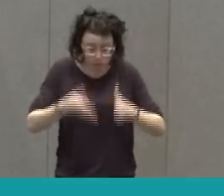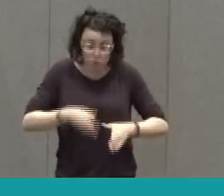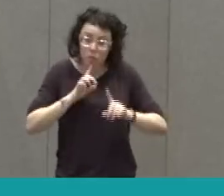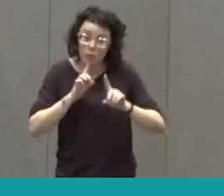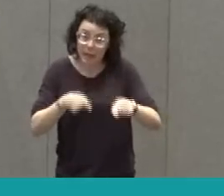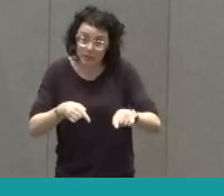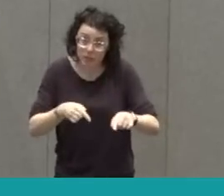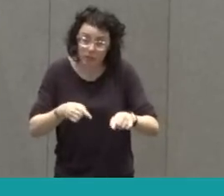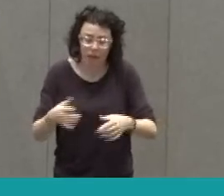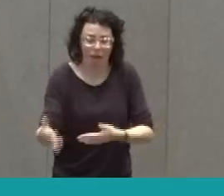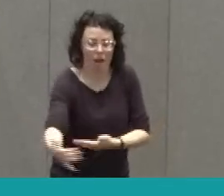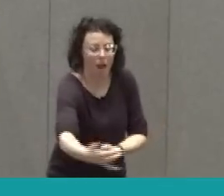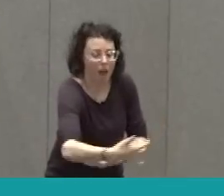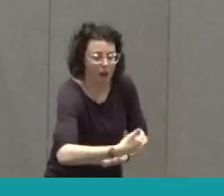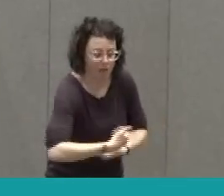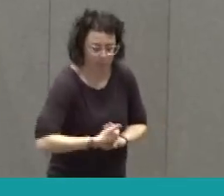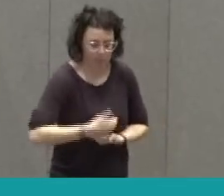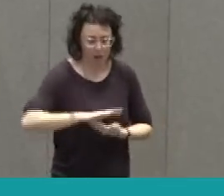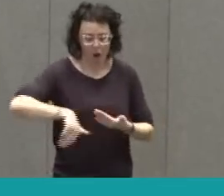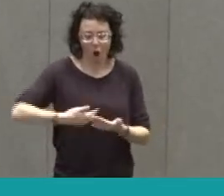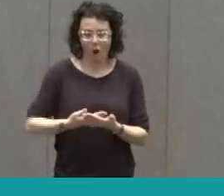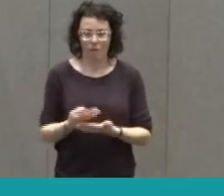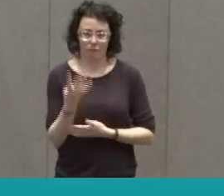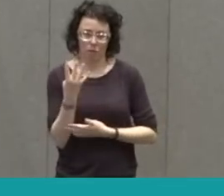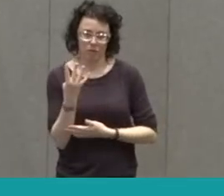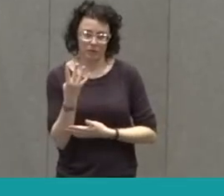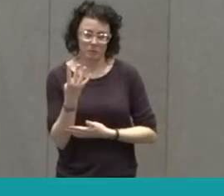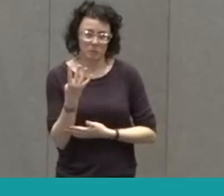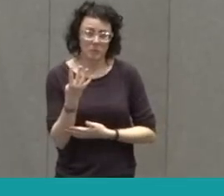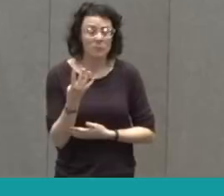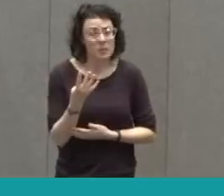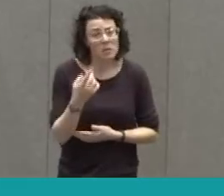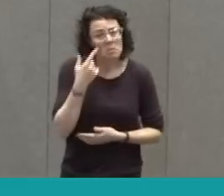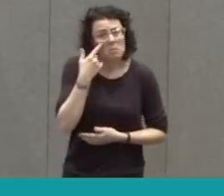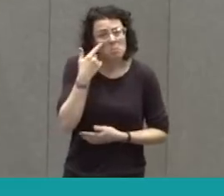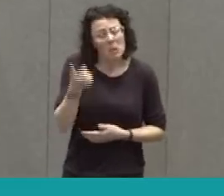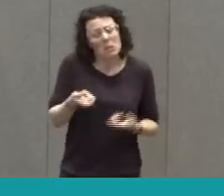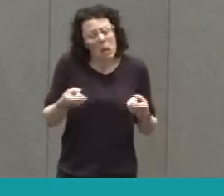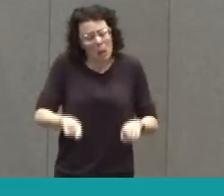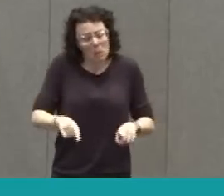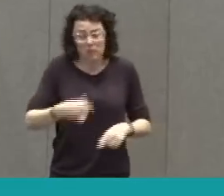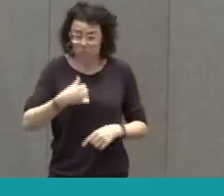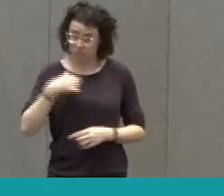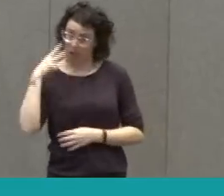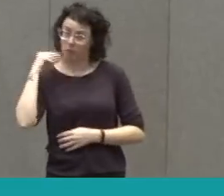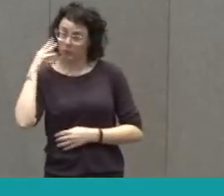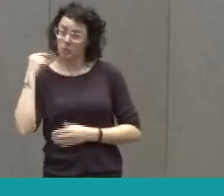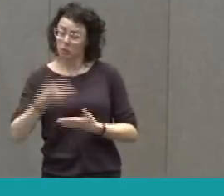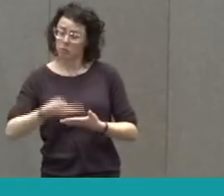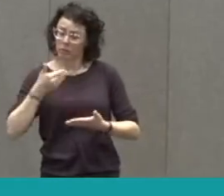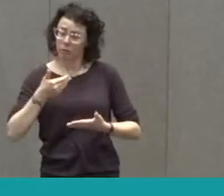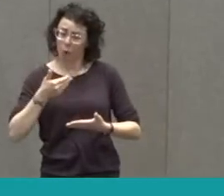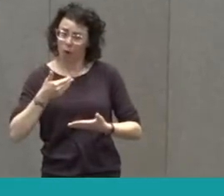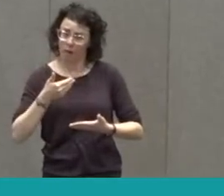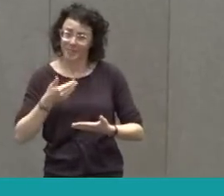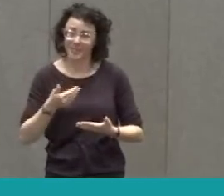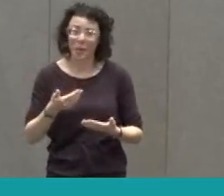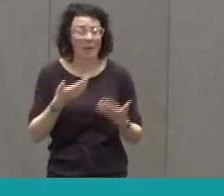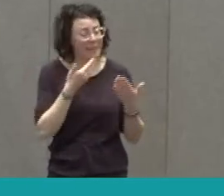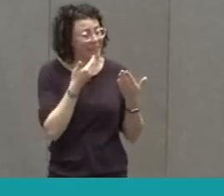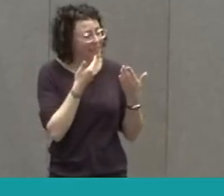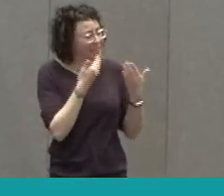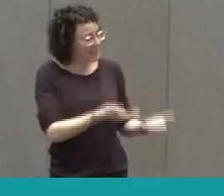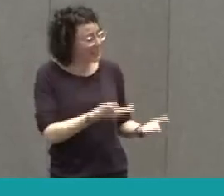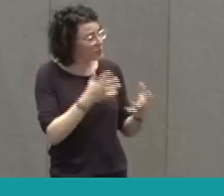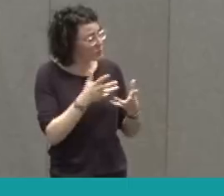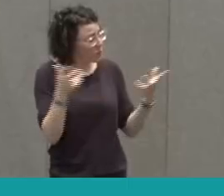take it from you right away, because I had that sibling. Okay. So thank you so much. That was a great game.